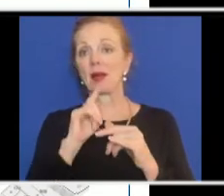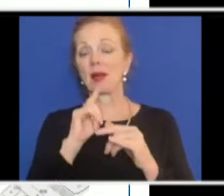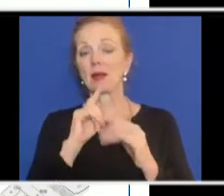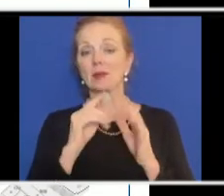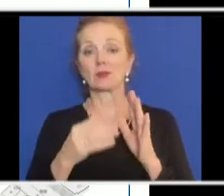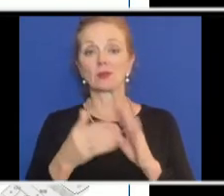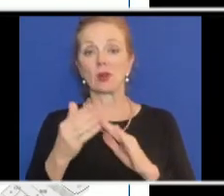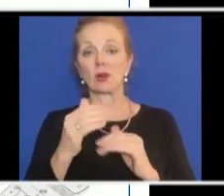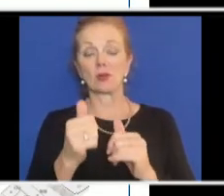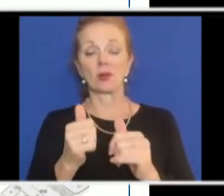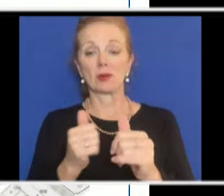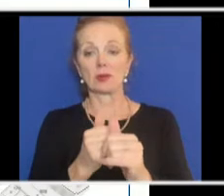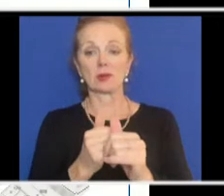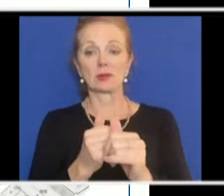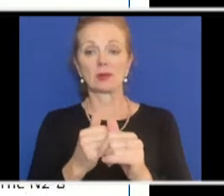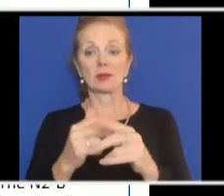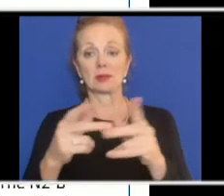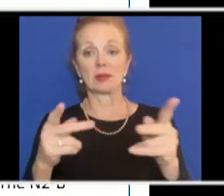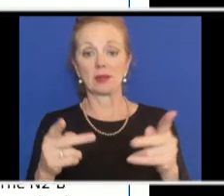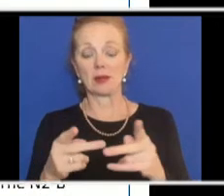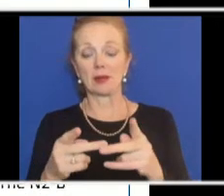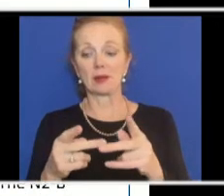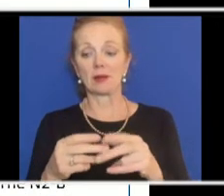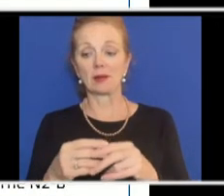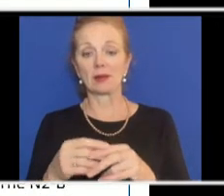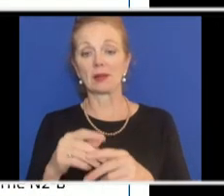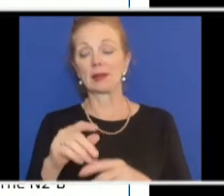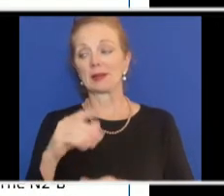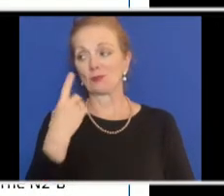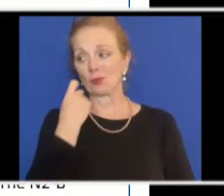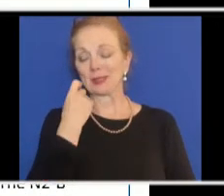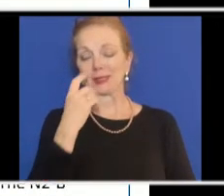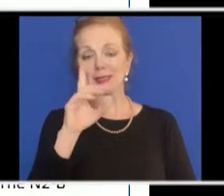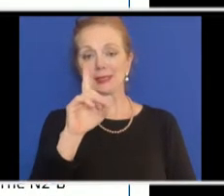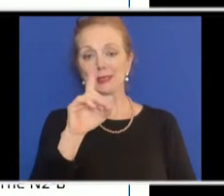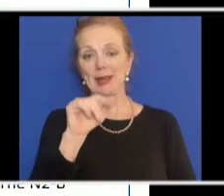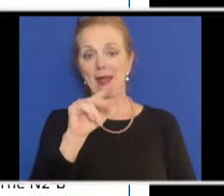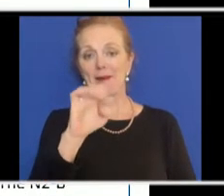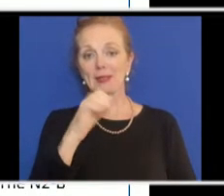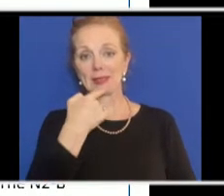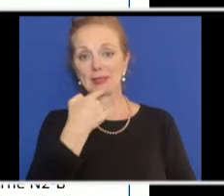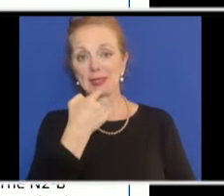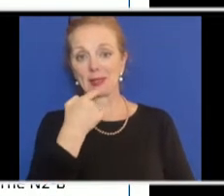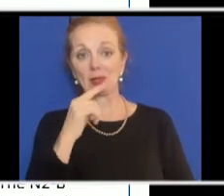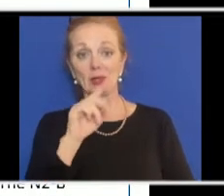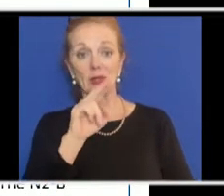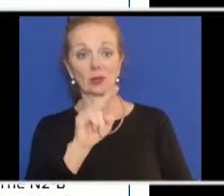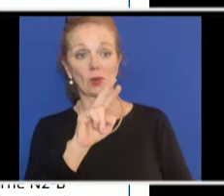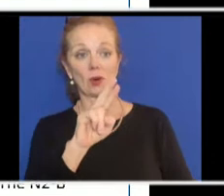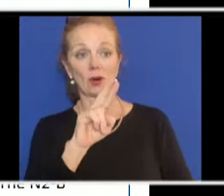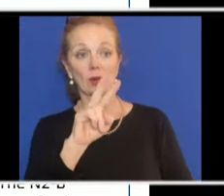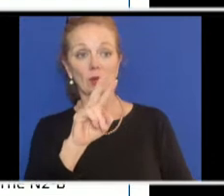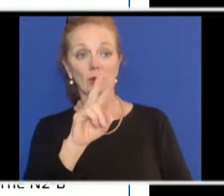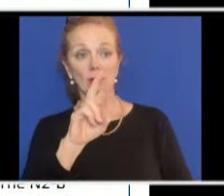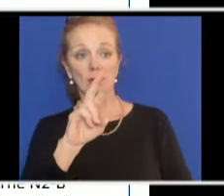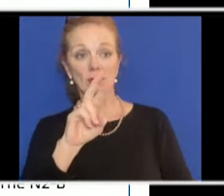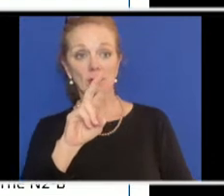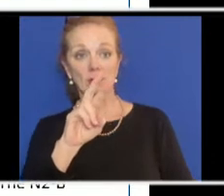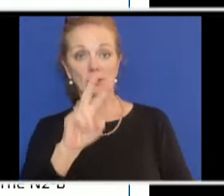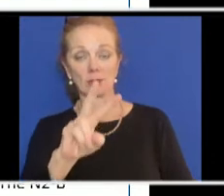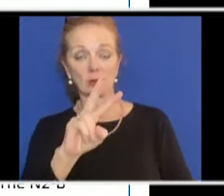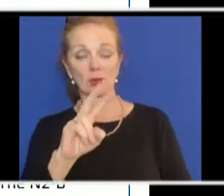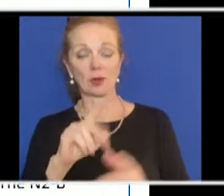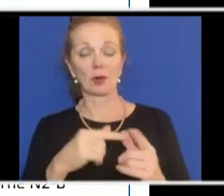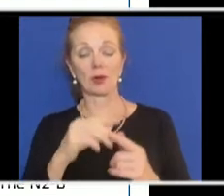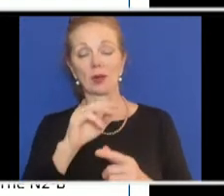right behind this site as Dave mentioned uh ur2 to HD to Mud CD